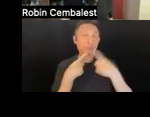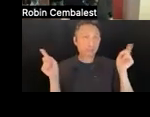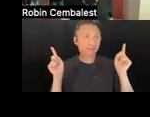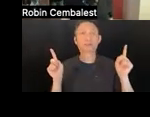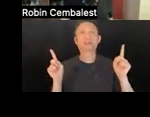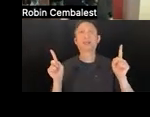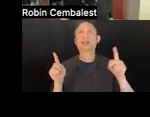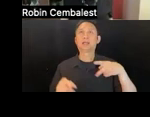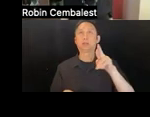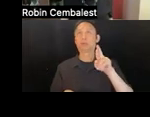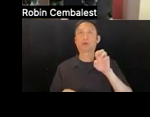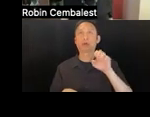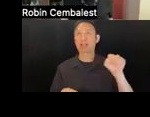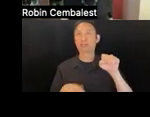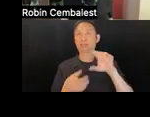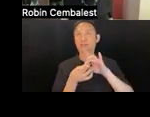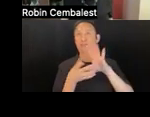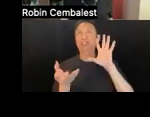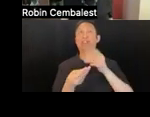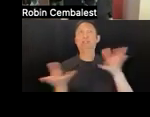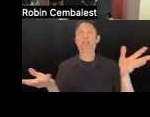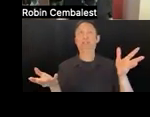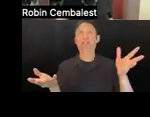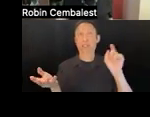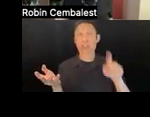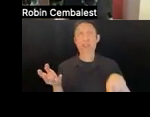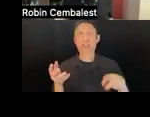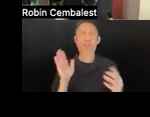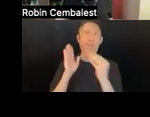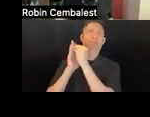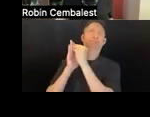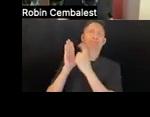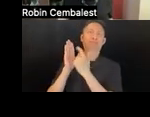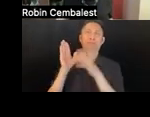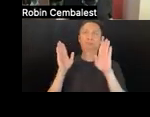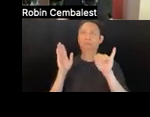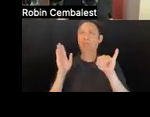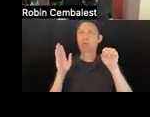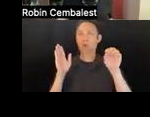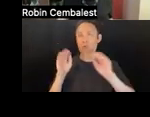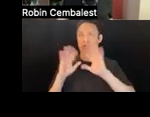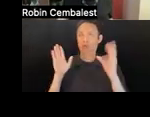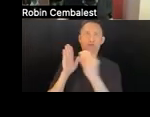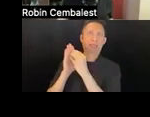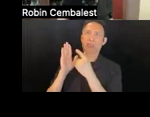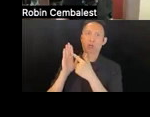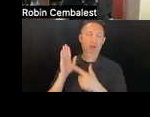out, you do want to have it in your bio, which we just saw some.